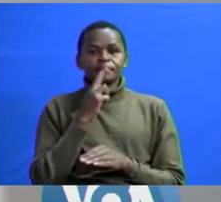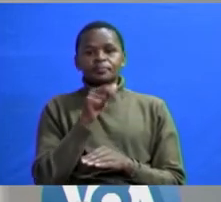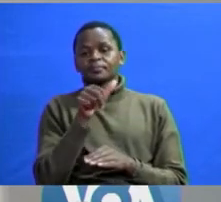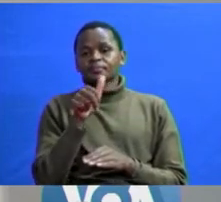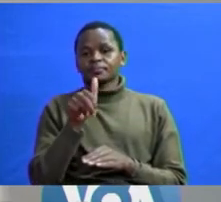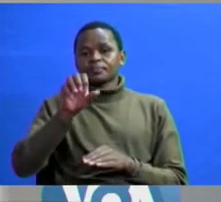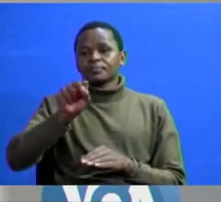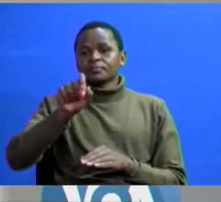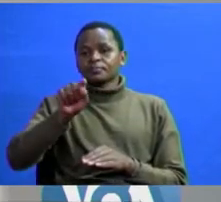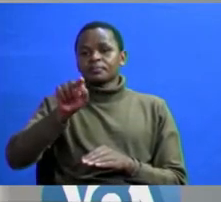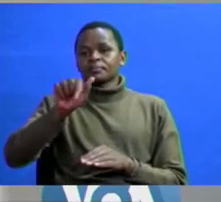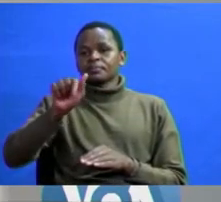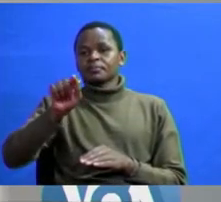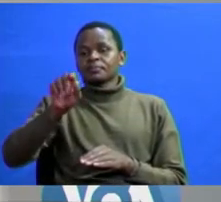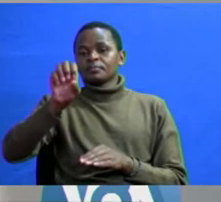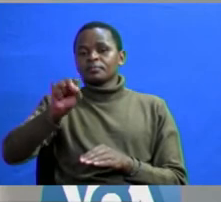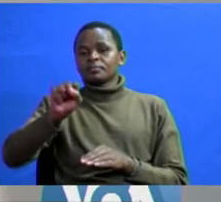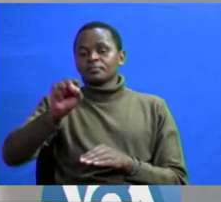states